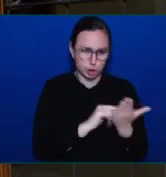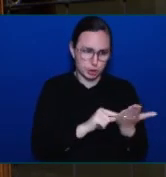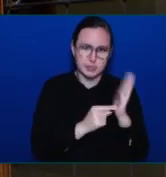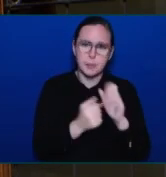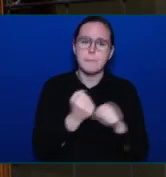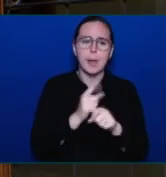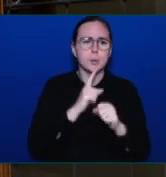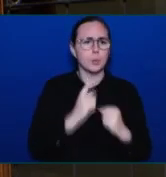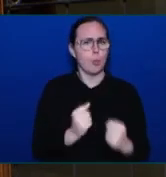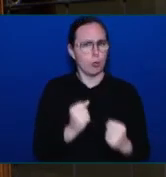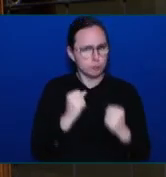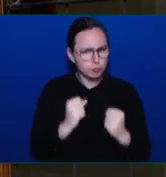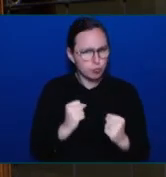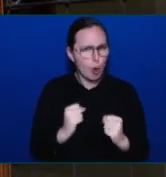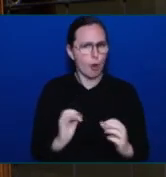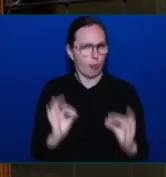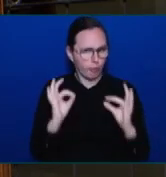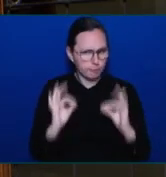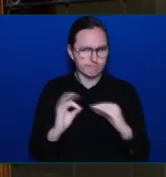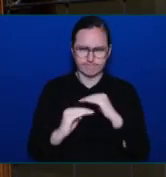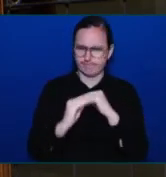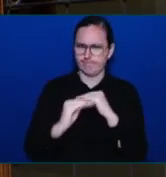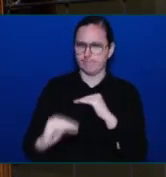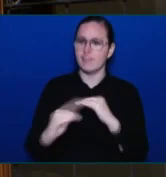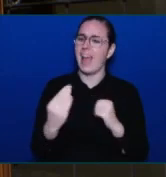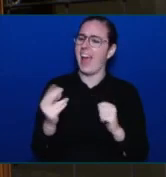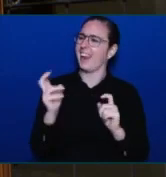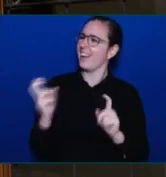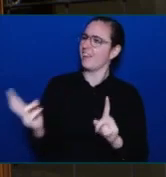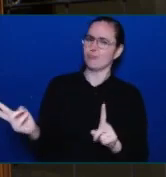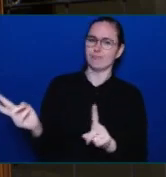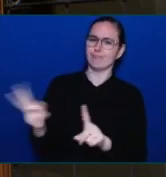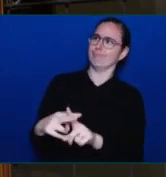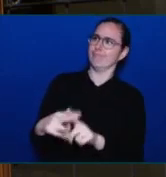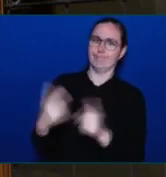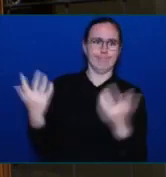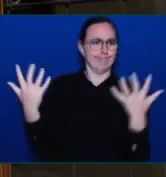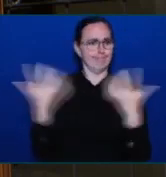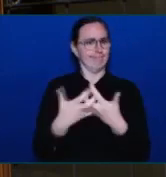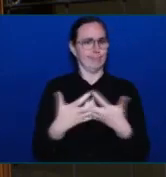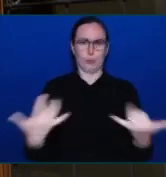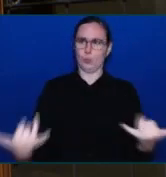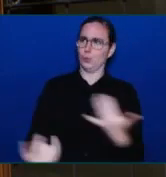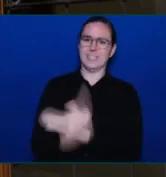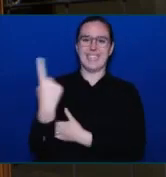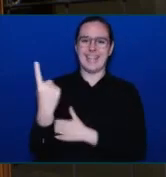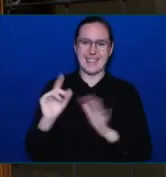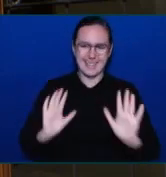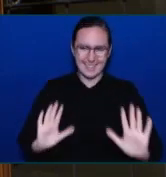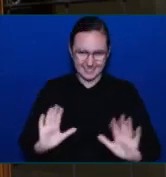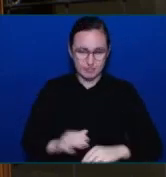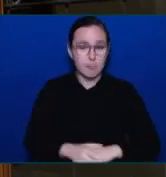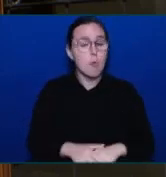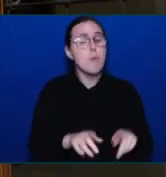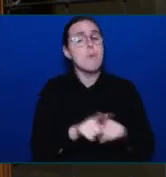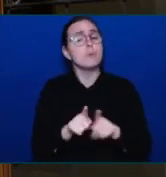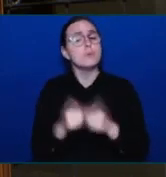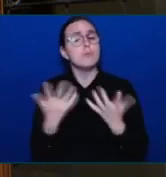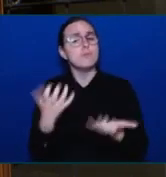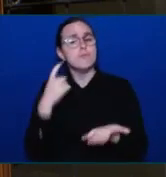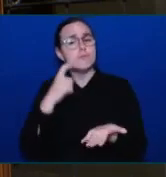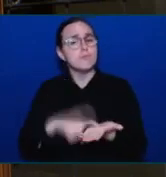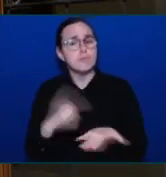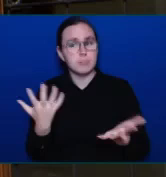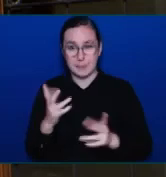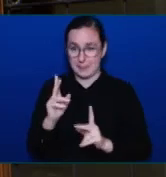the fundamental importance of citizens' access to public records and their right to privacy, both pillars of